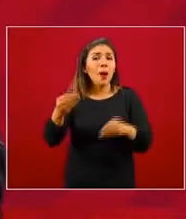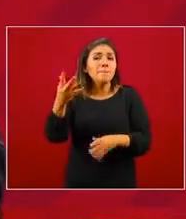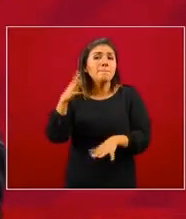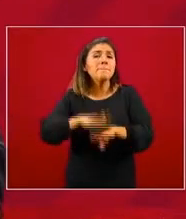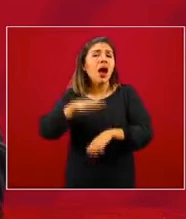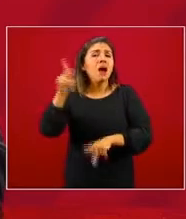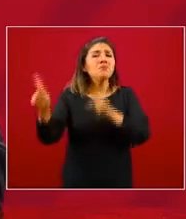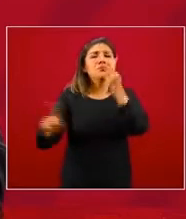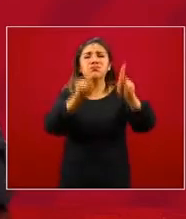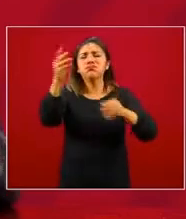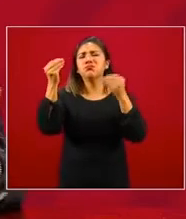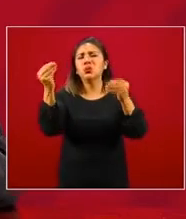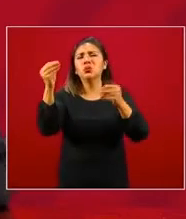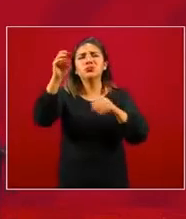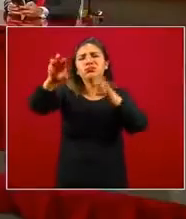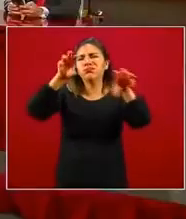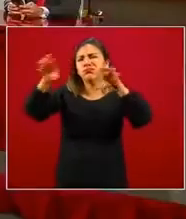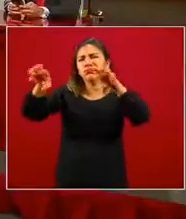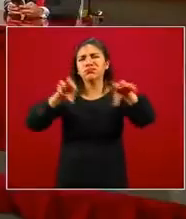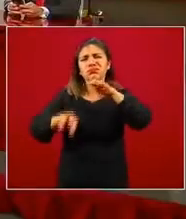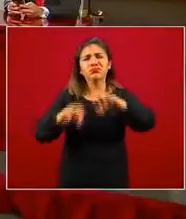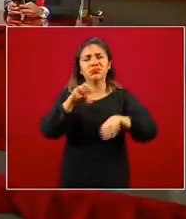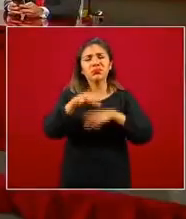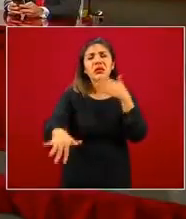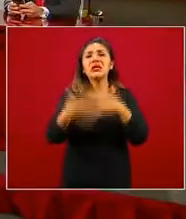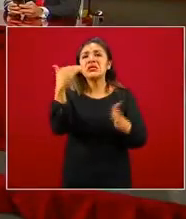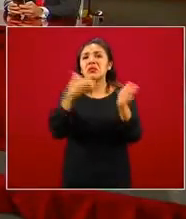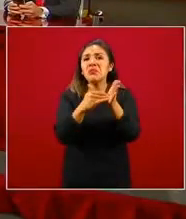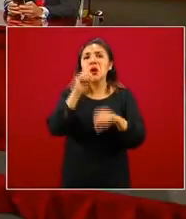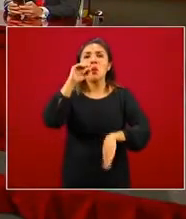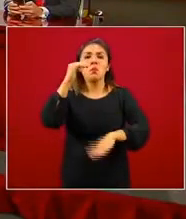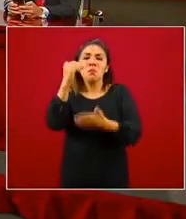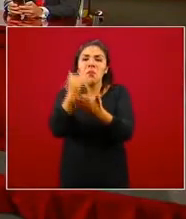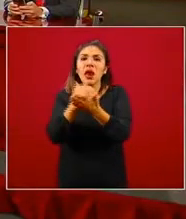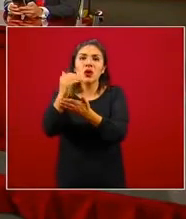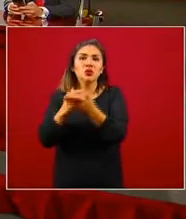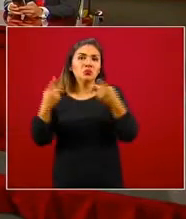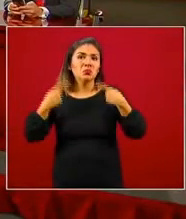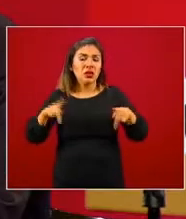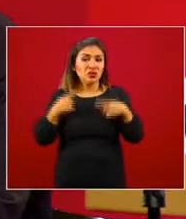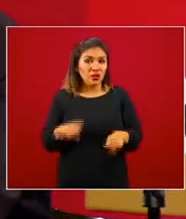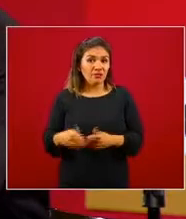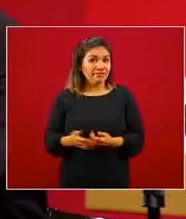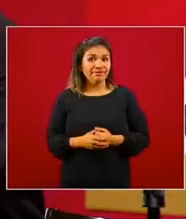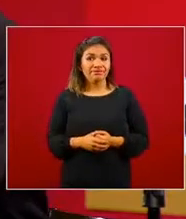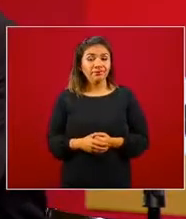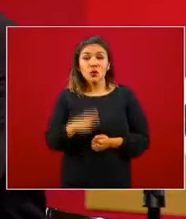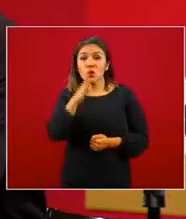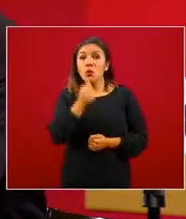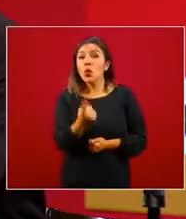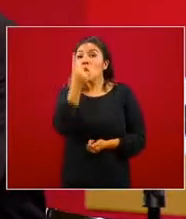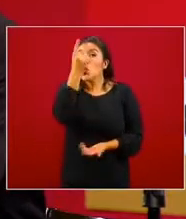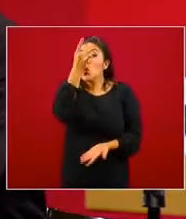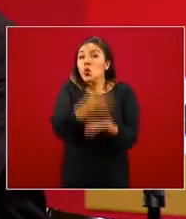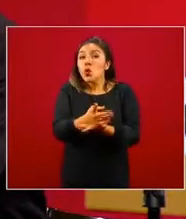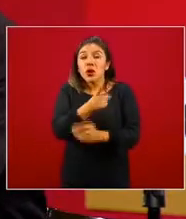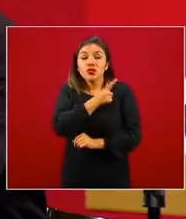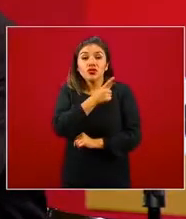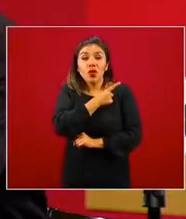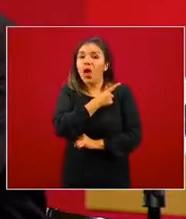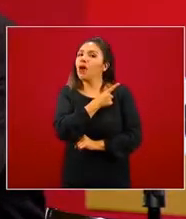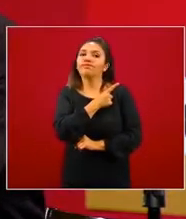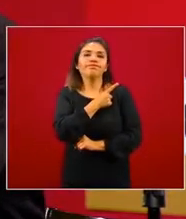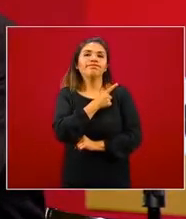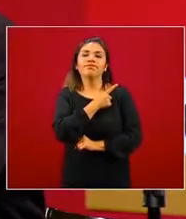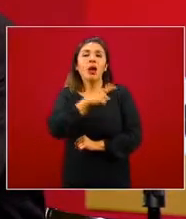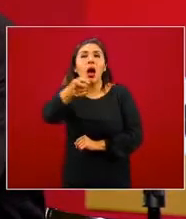cities, and a wide population spread over many areas. It's not just one